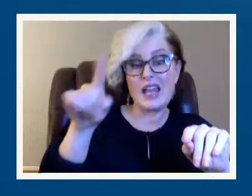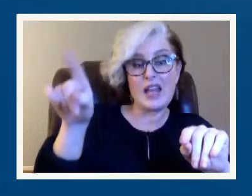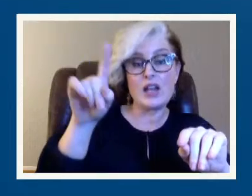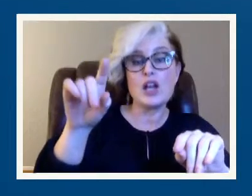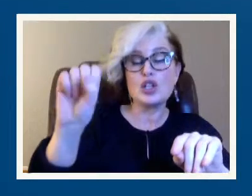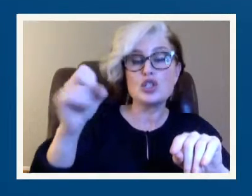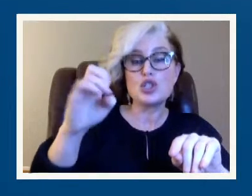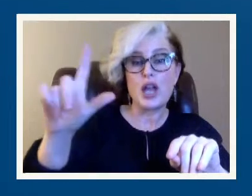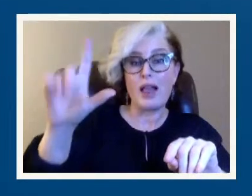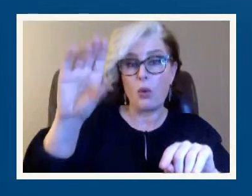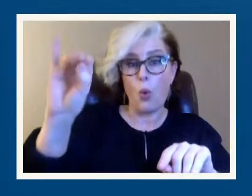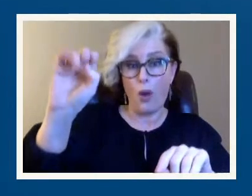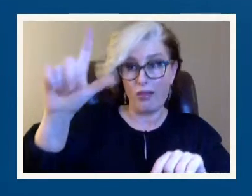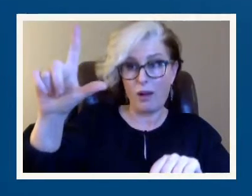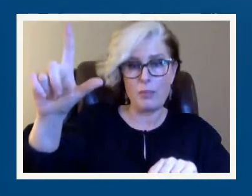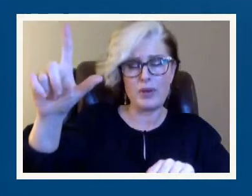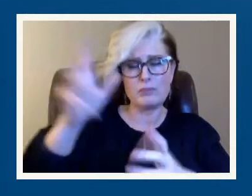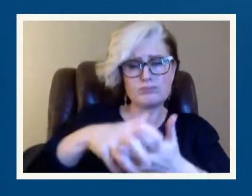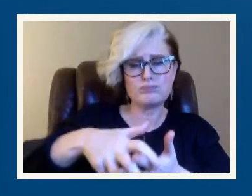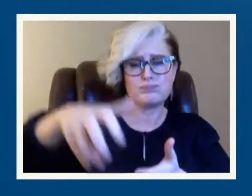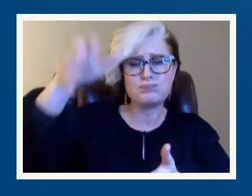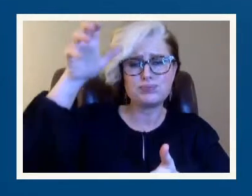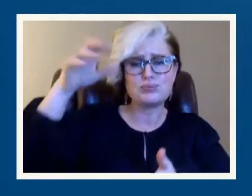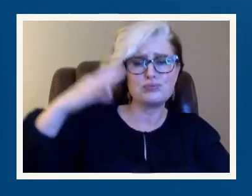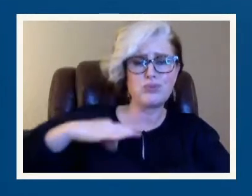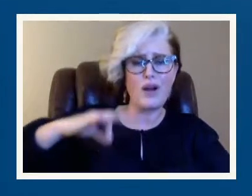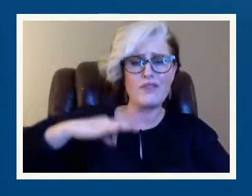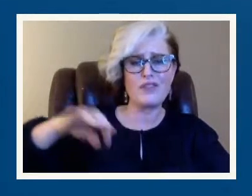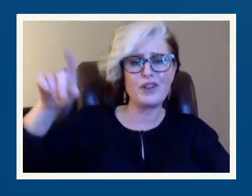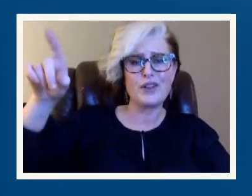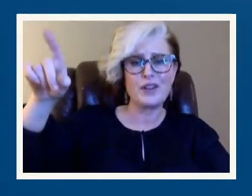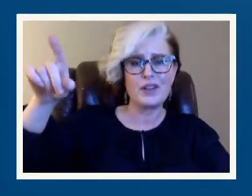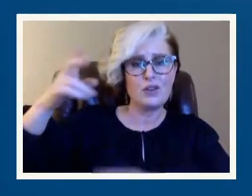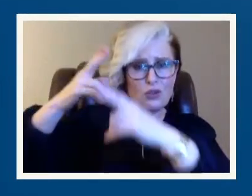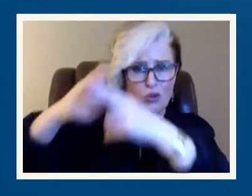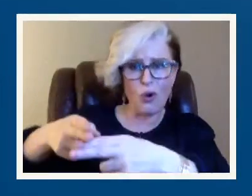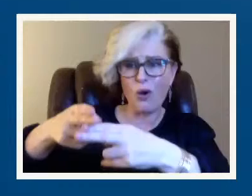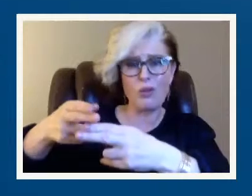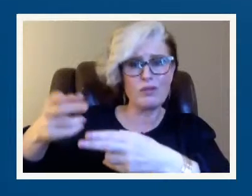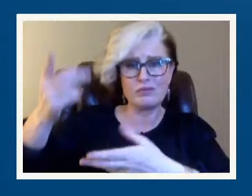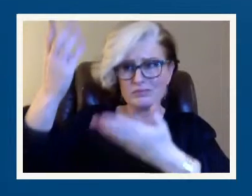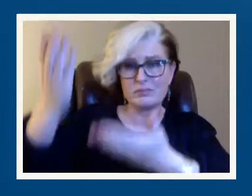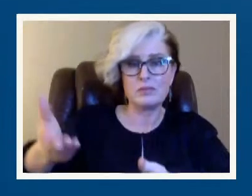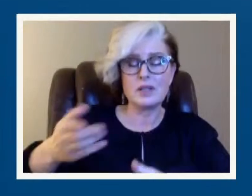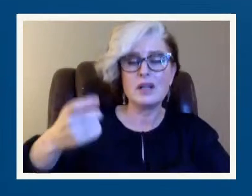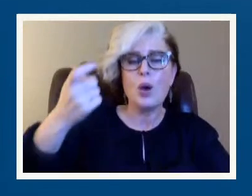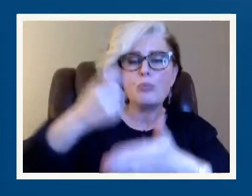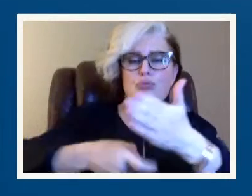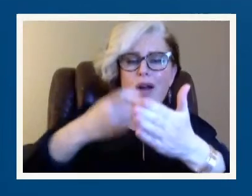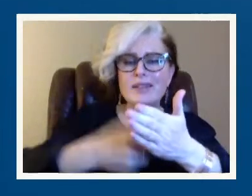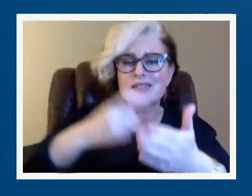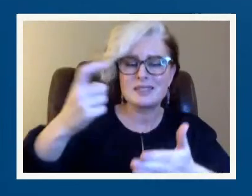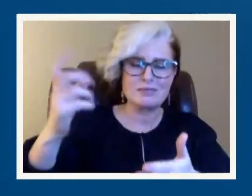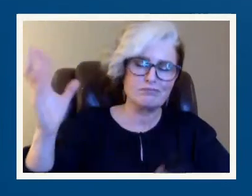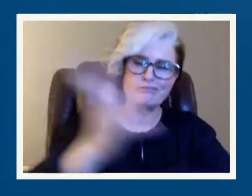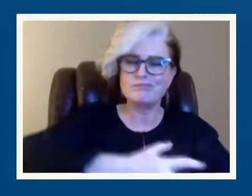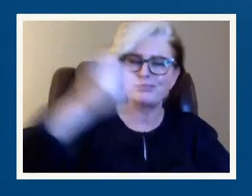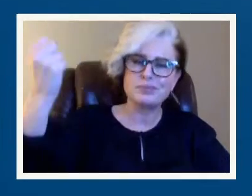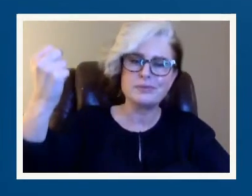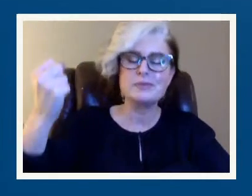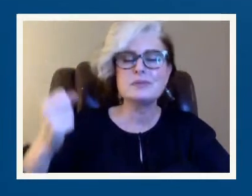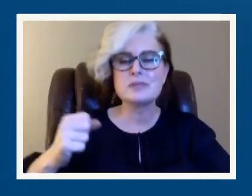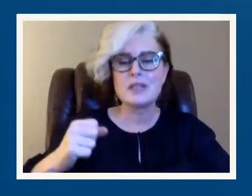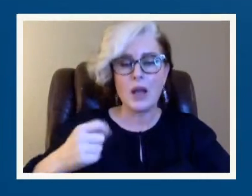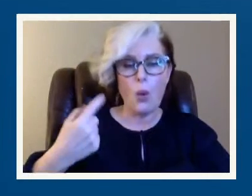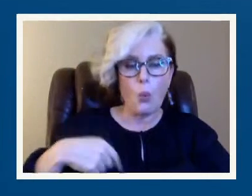Shell. We have to call it what it is. Price gouging and pushback, and